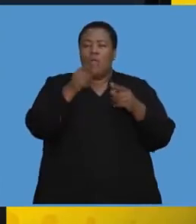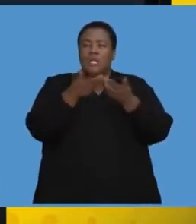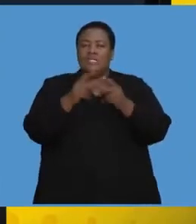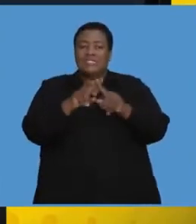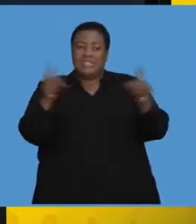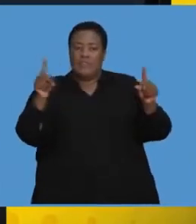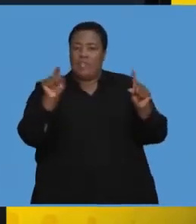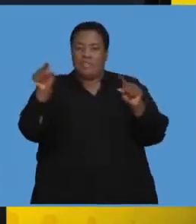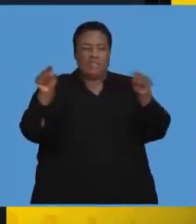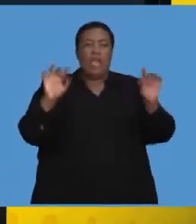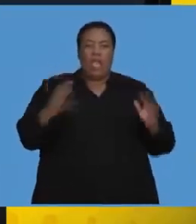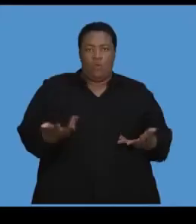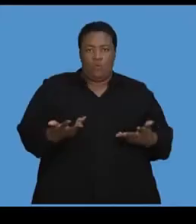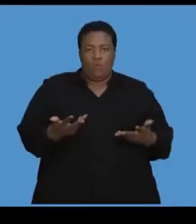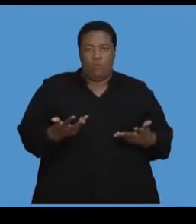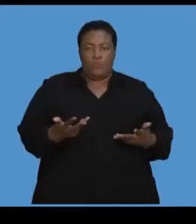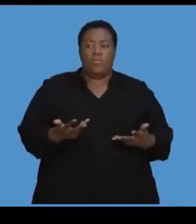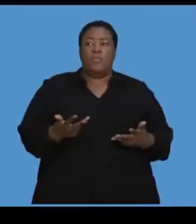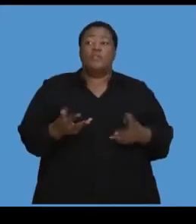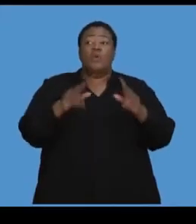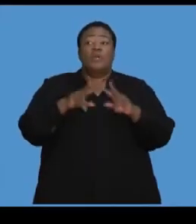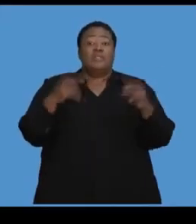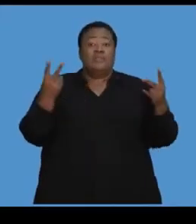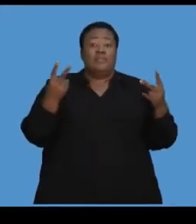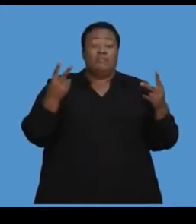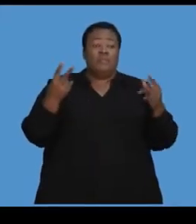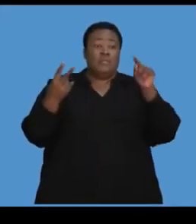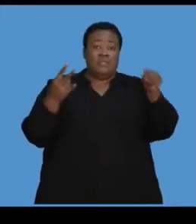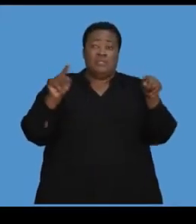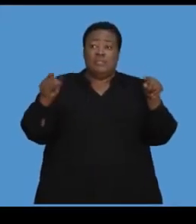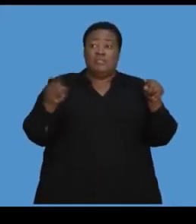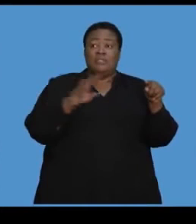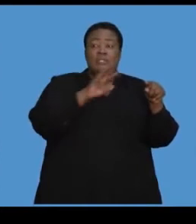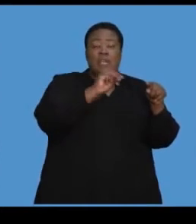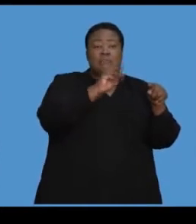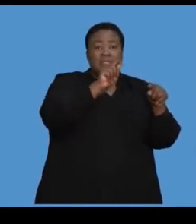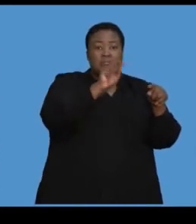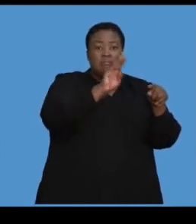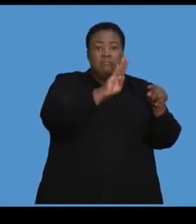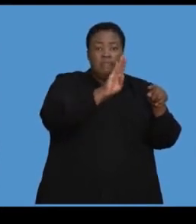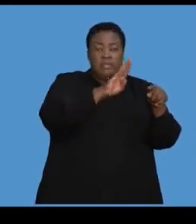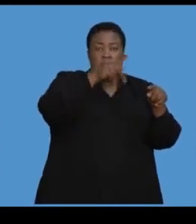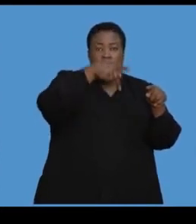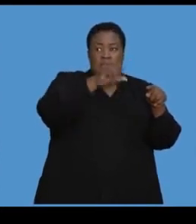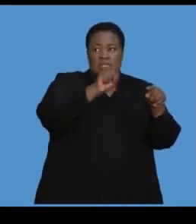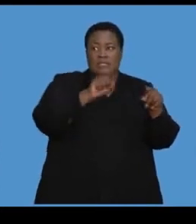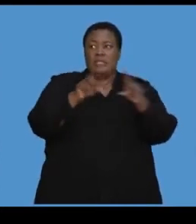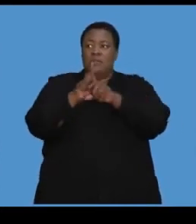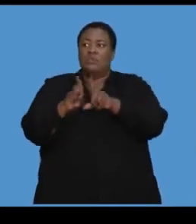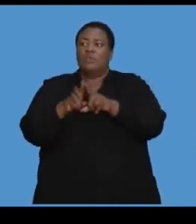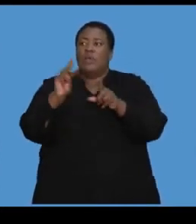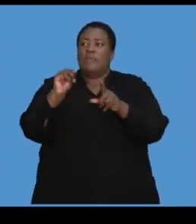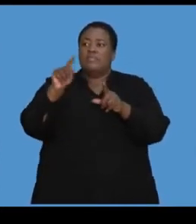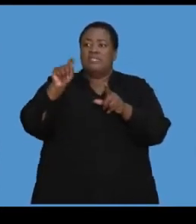tell them apart. Typically, the difference or differentiating between the medium-term budget policy statement and also